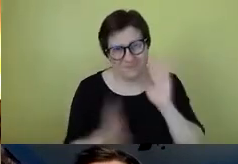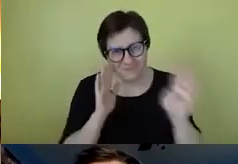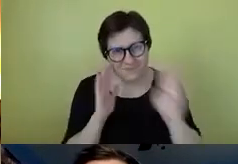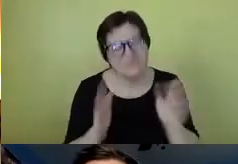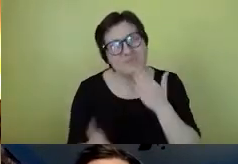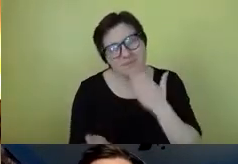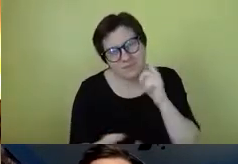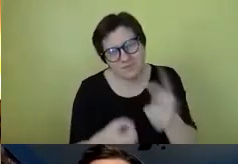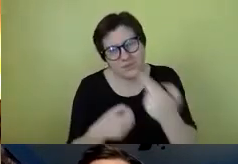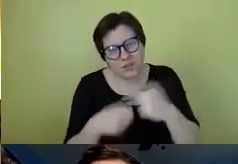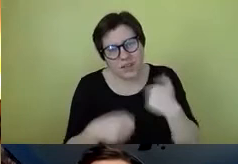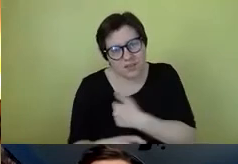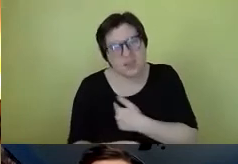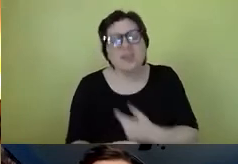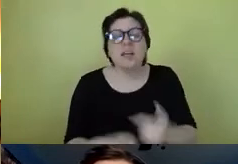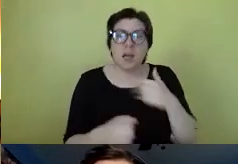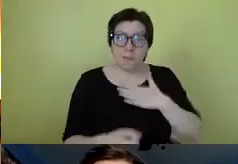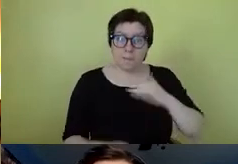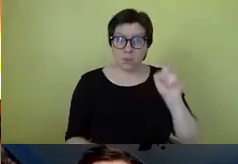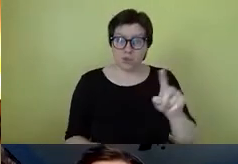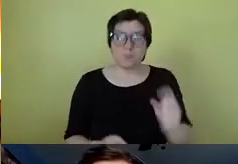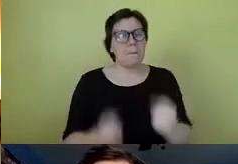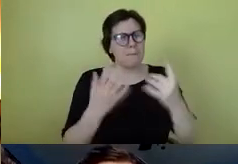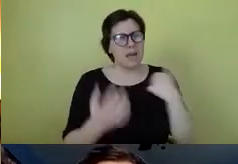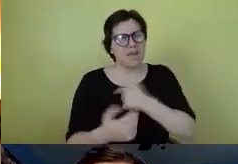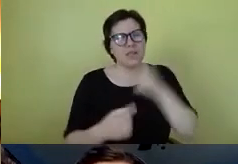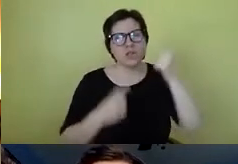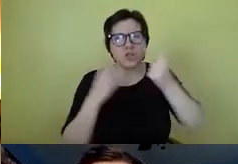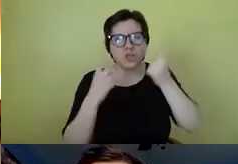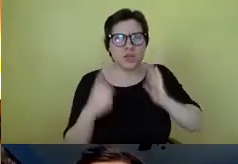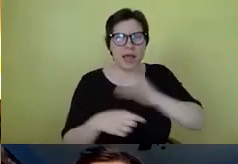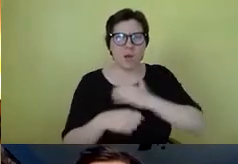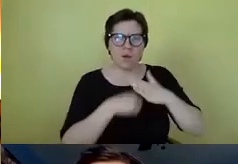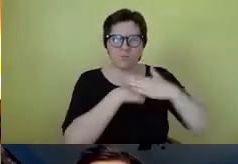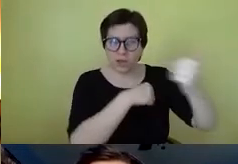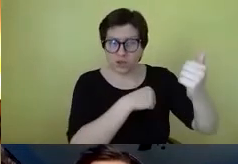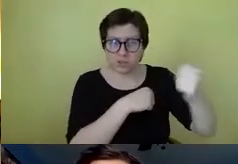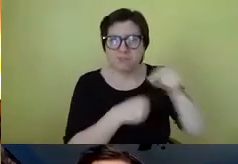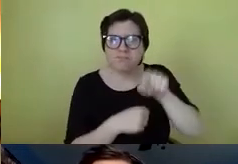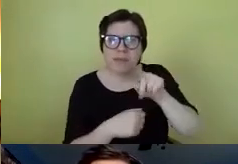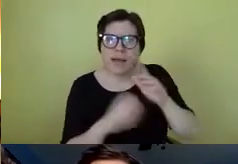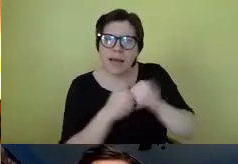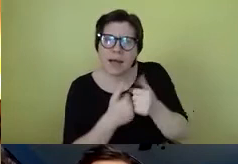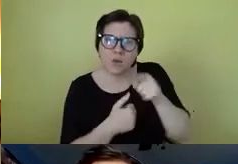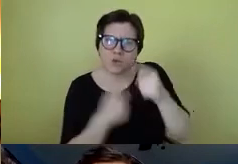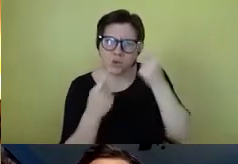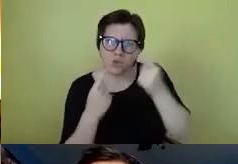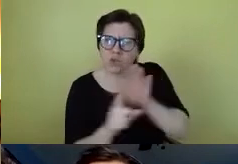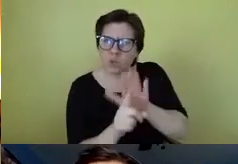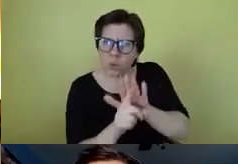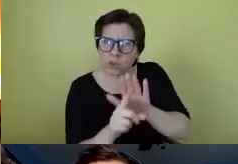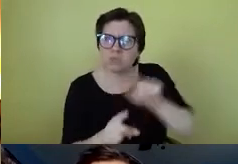us. My question is that many of us are trying to discern our vocation. How did you discern your vocation? And what would you recommend we do